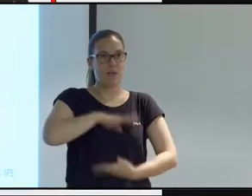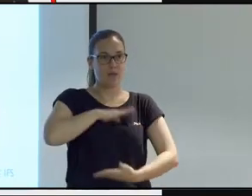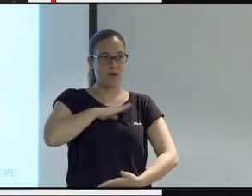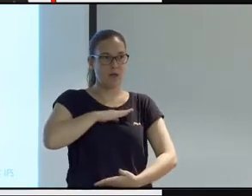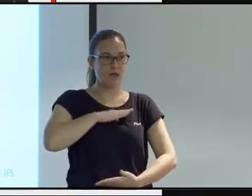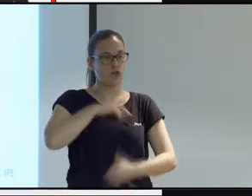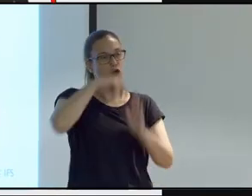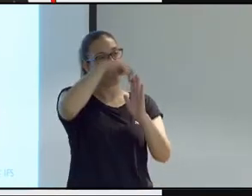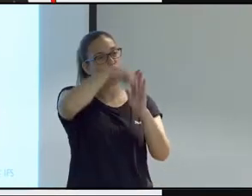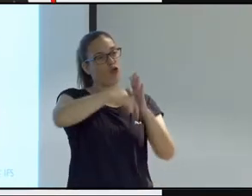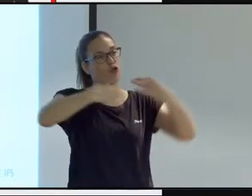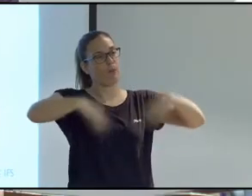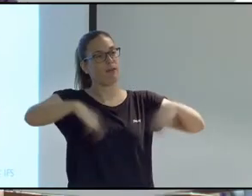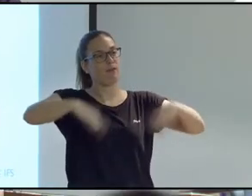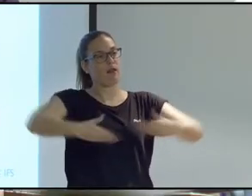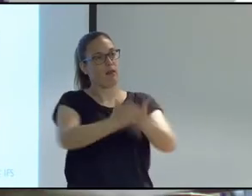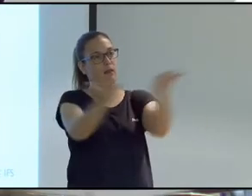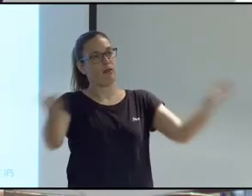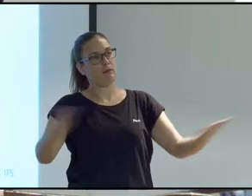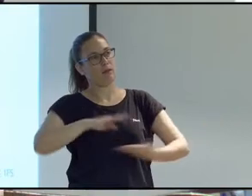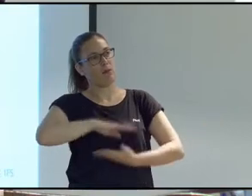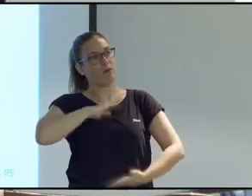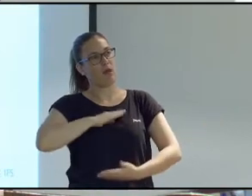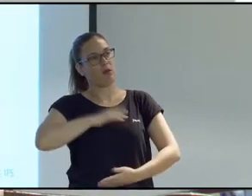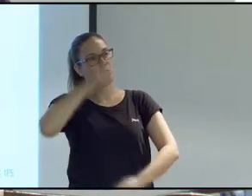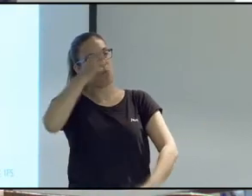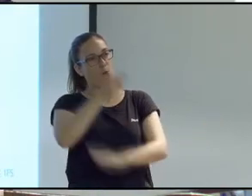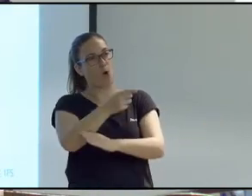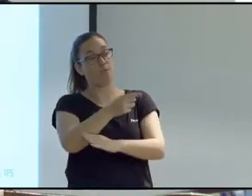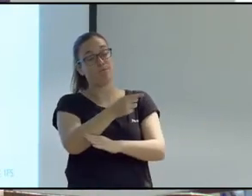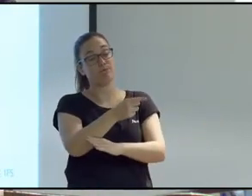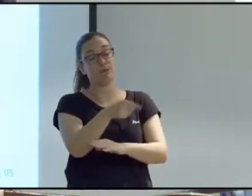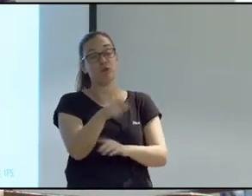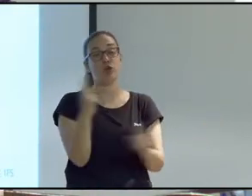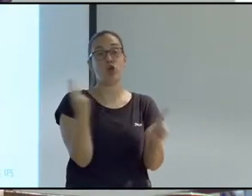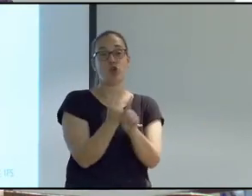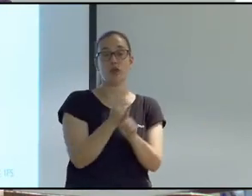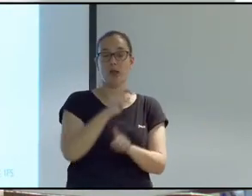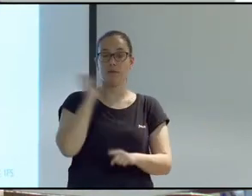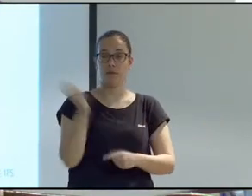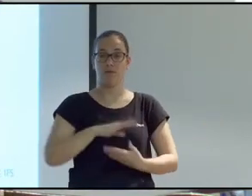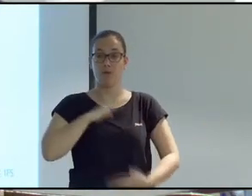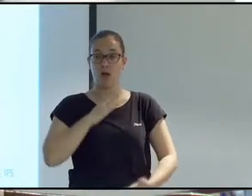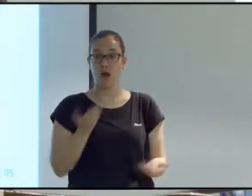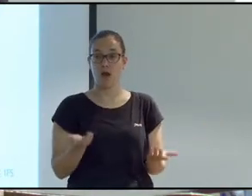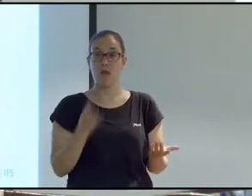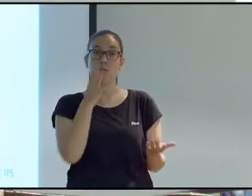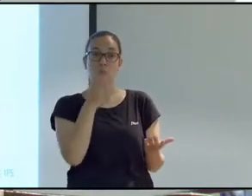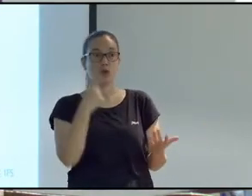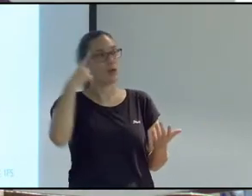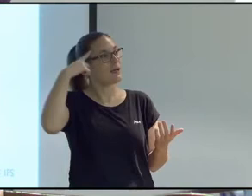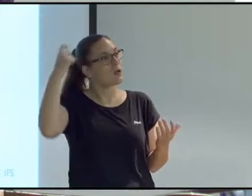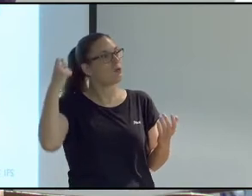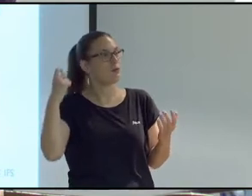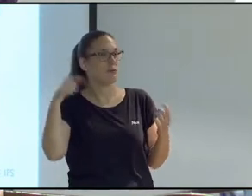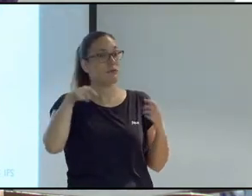a capability in this, it means that we are going against functional diversity. This is why I think that